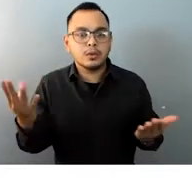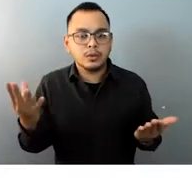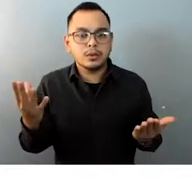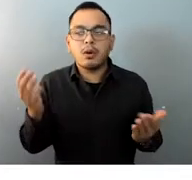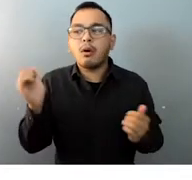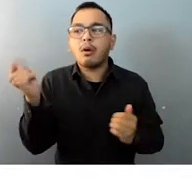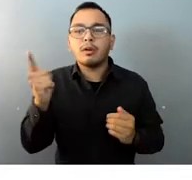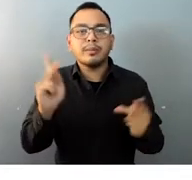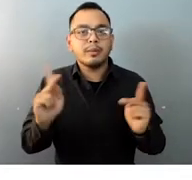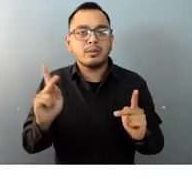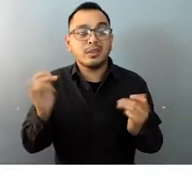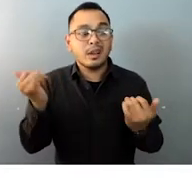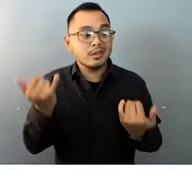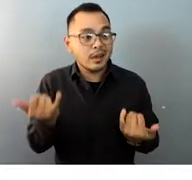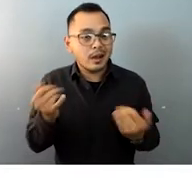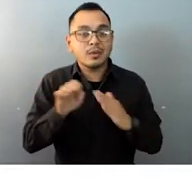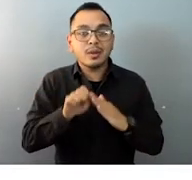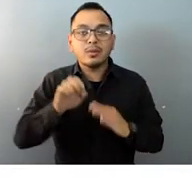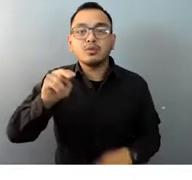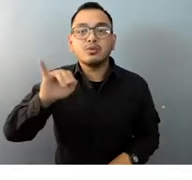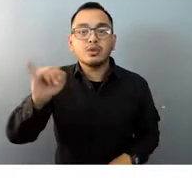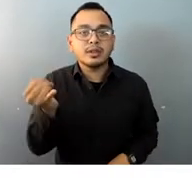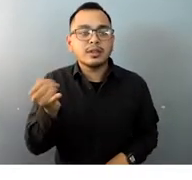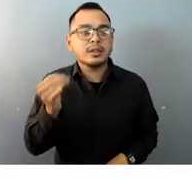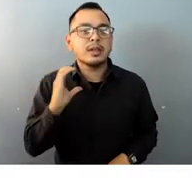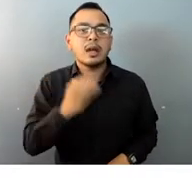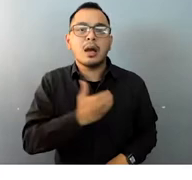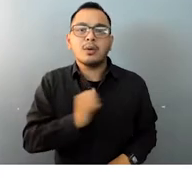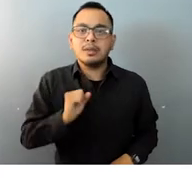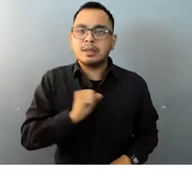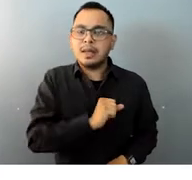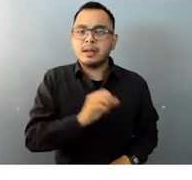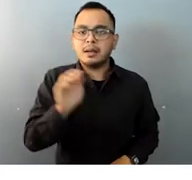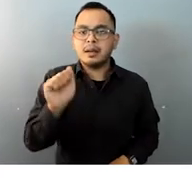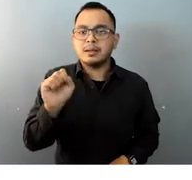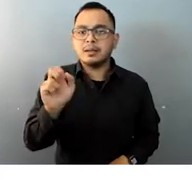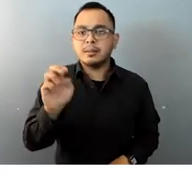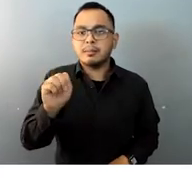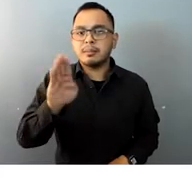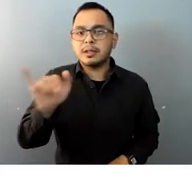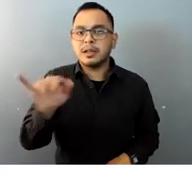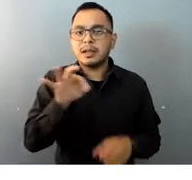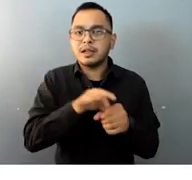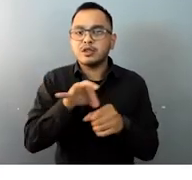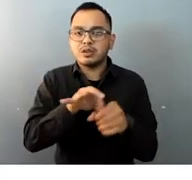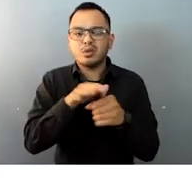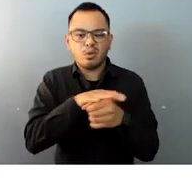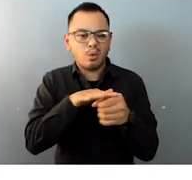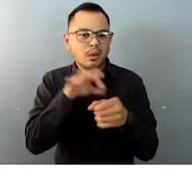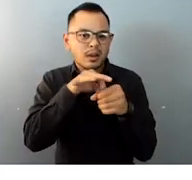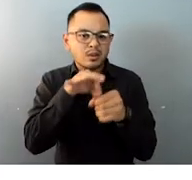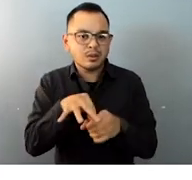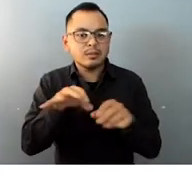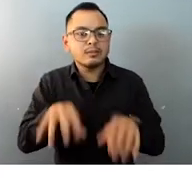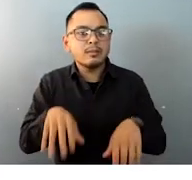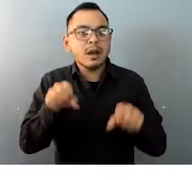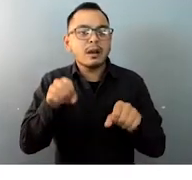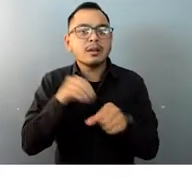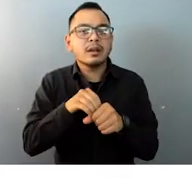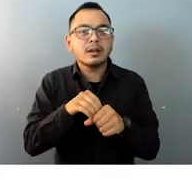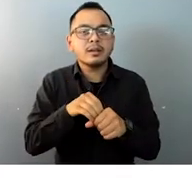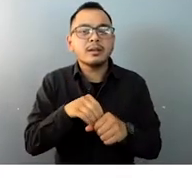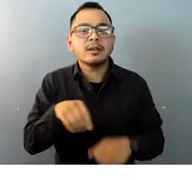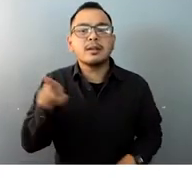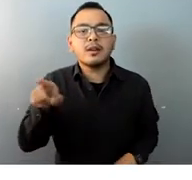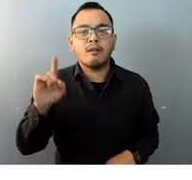local leaders? Where are all these people? Like right now in New Jersey, our state assembly elections and local elections are